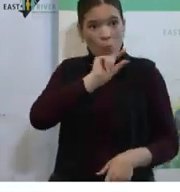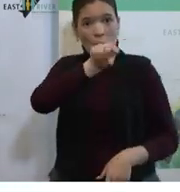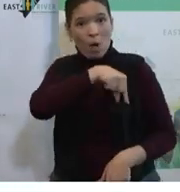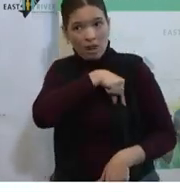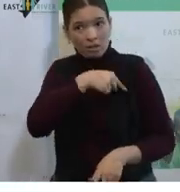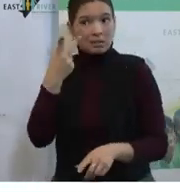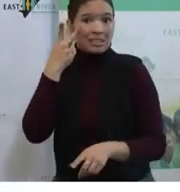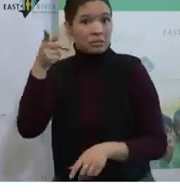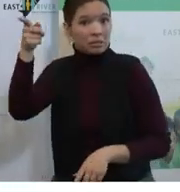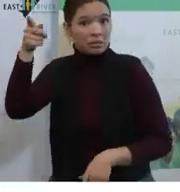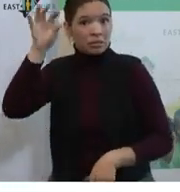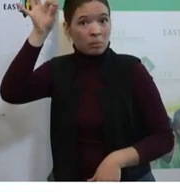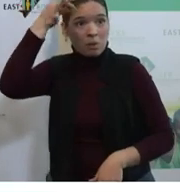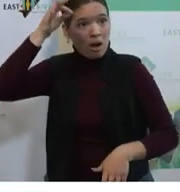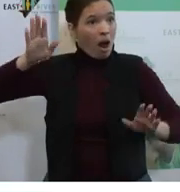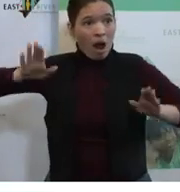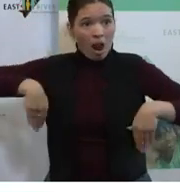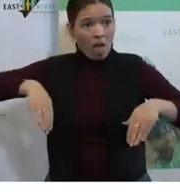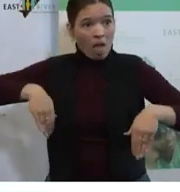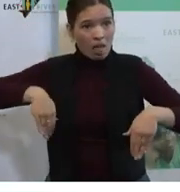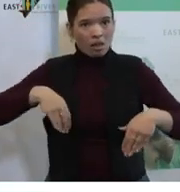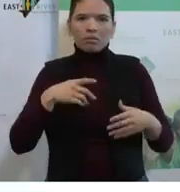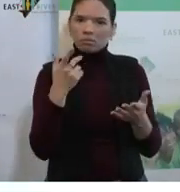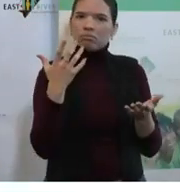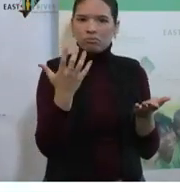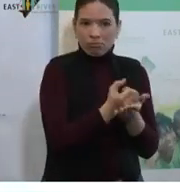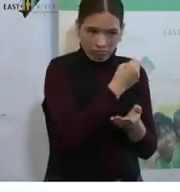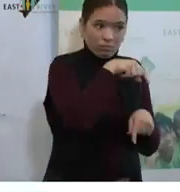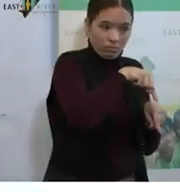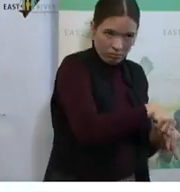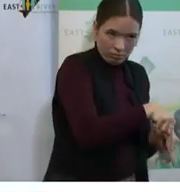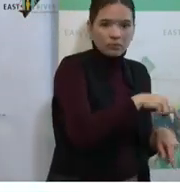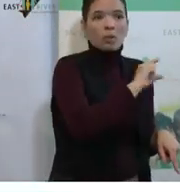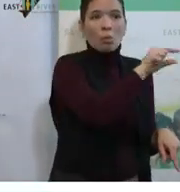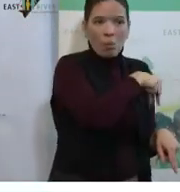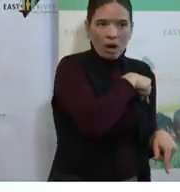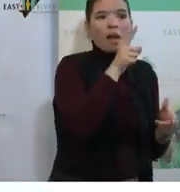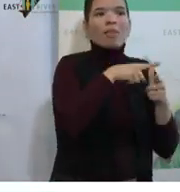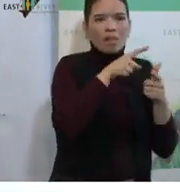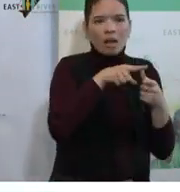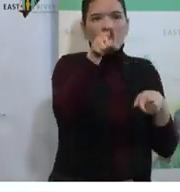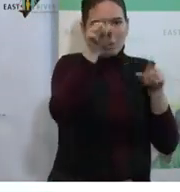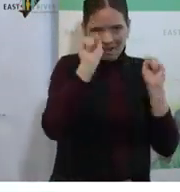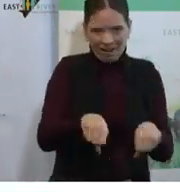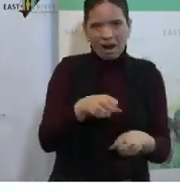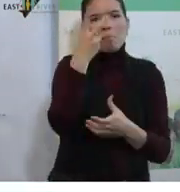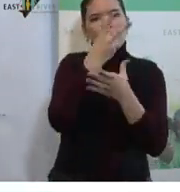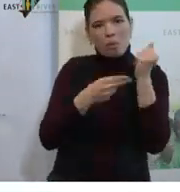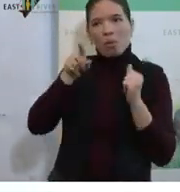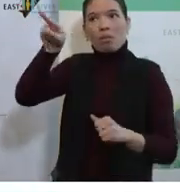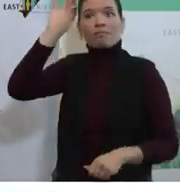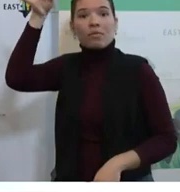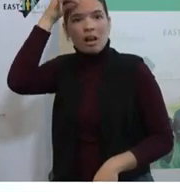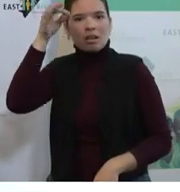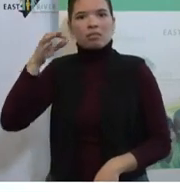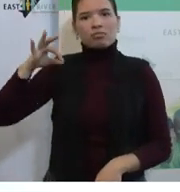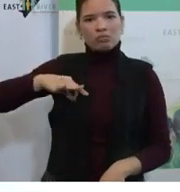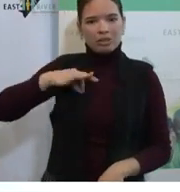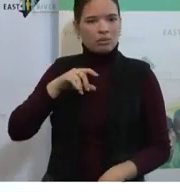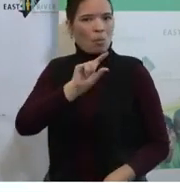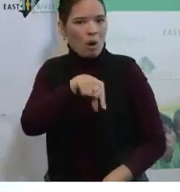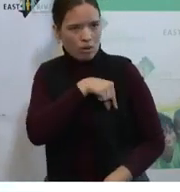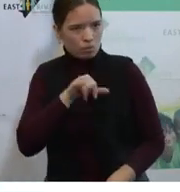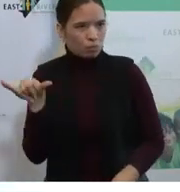you're eligible. To qualify for the federal EITC, you must have first worked and earned